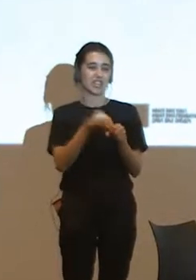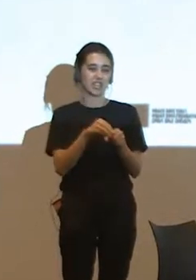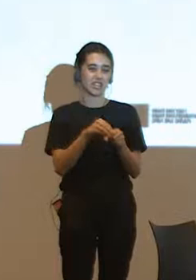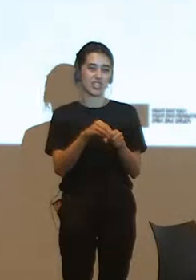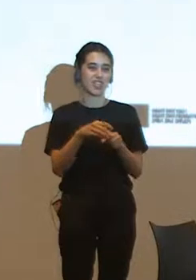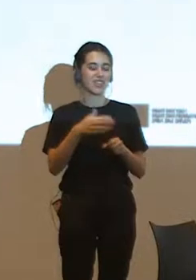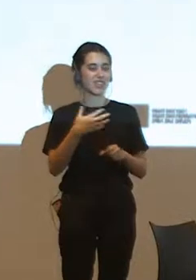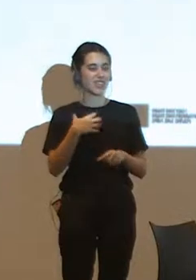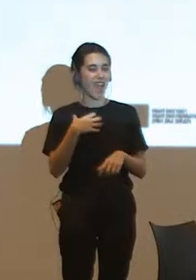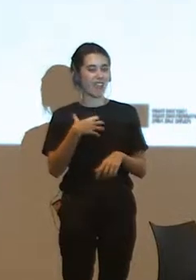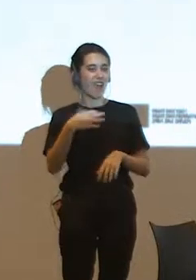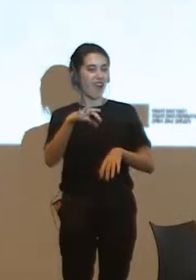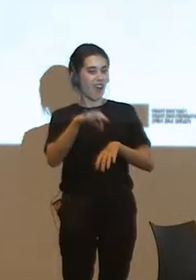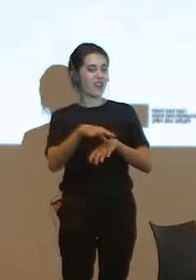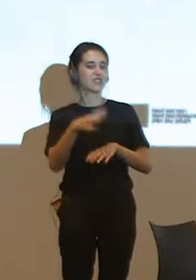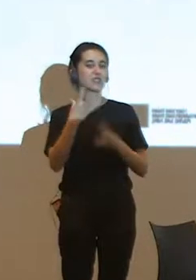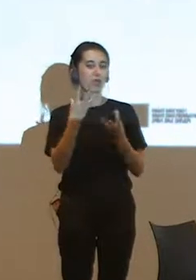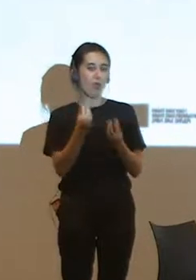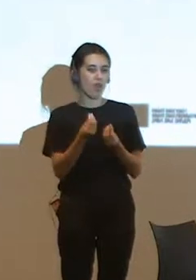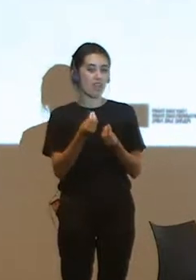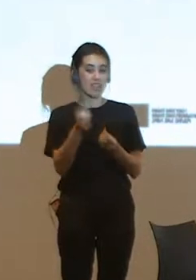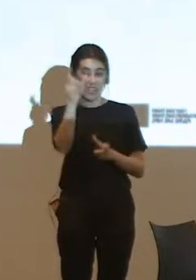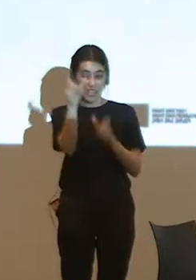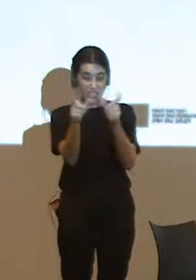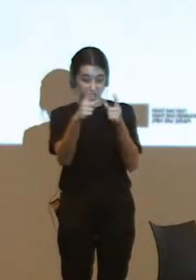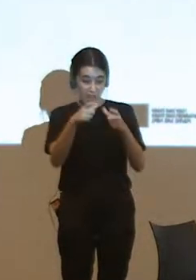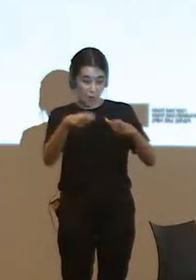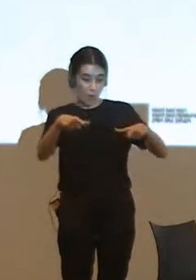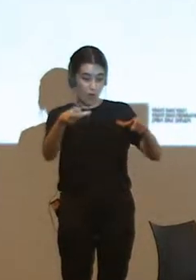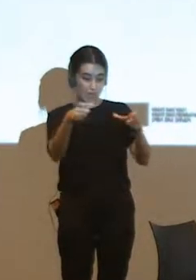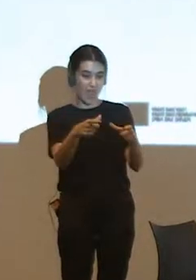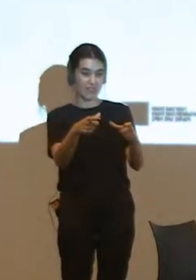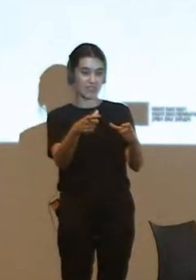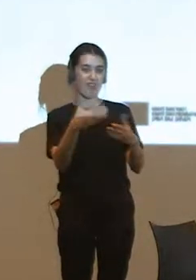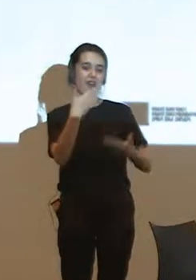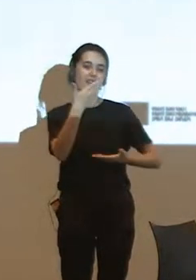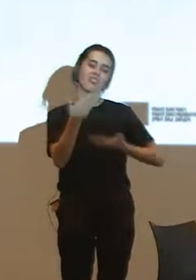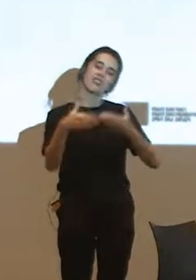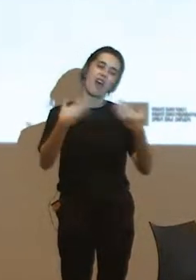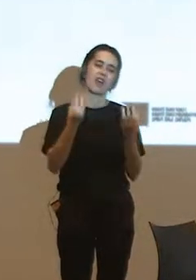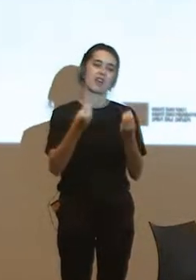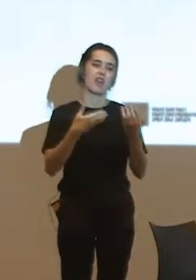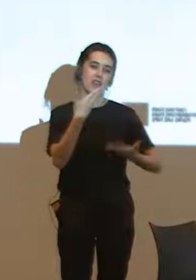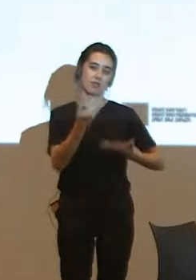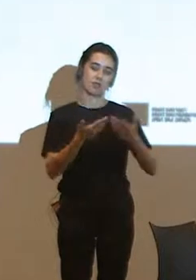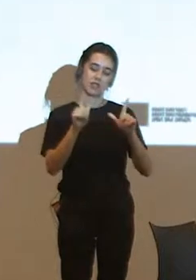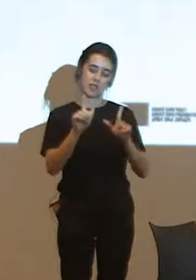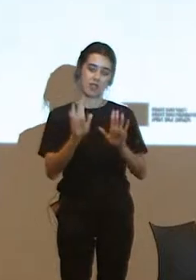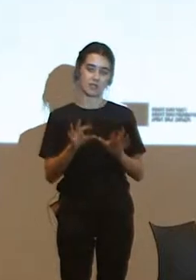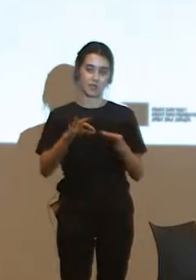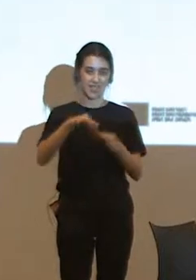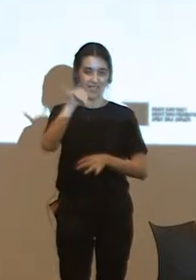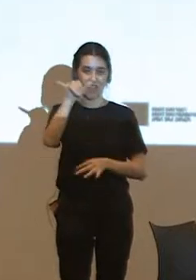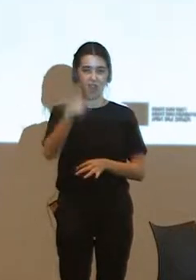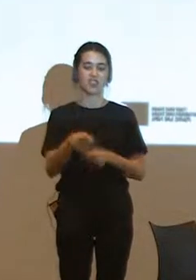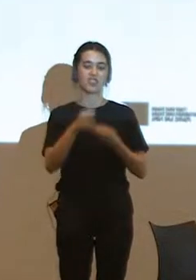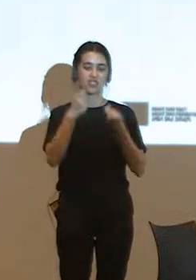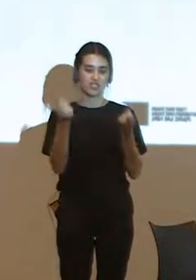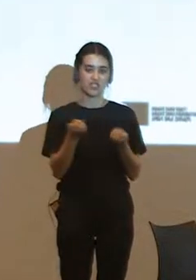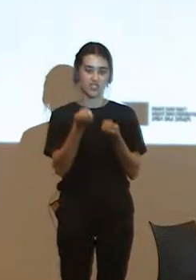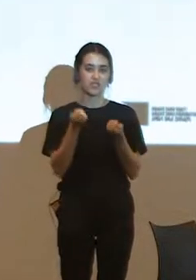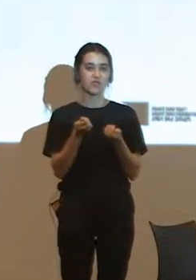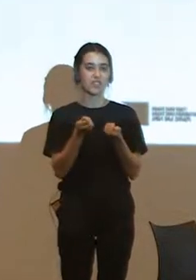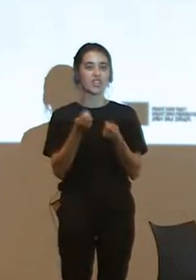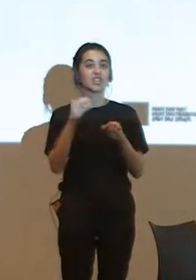they also are a lot in need of the protection that the human rights work can give to them and to the question of refugees well after